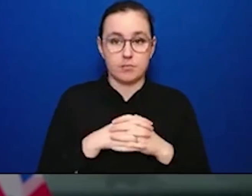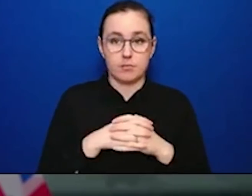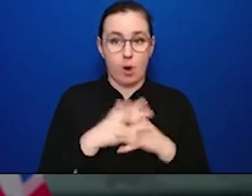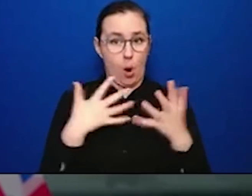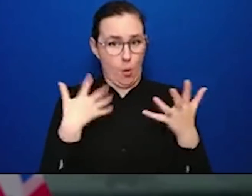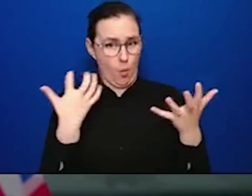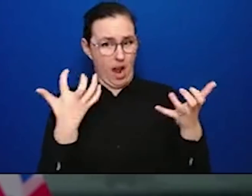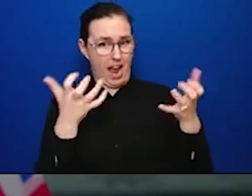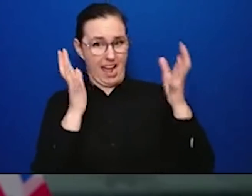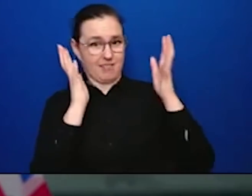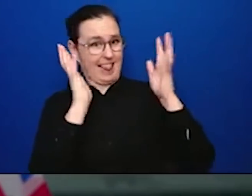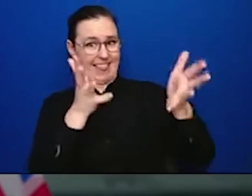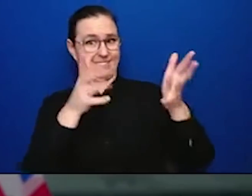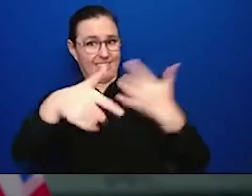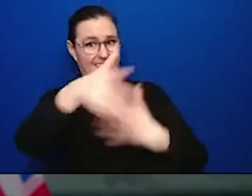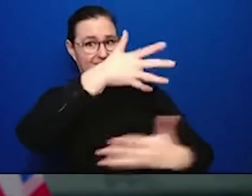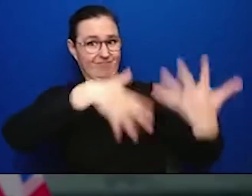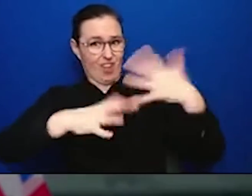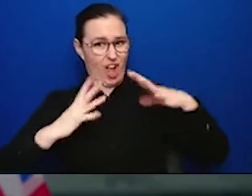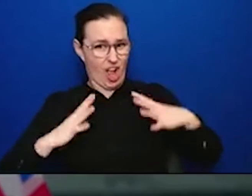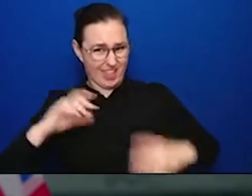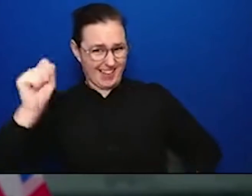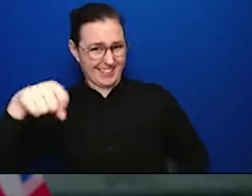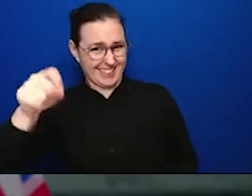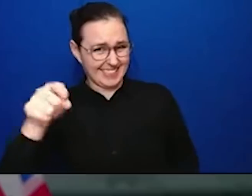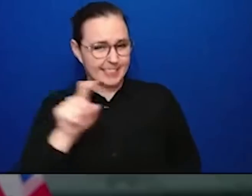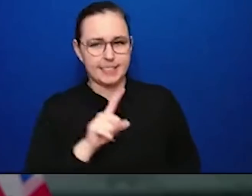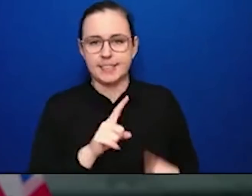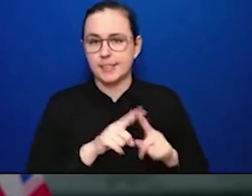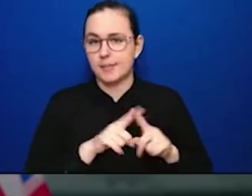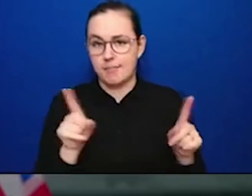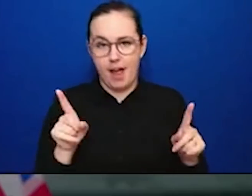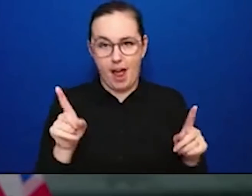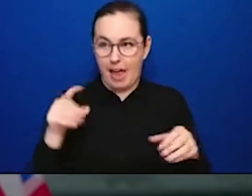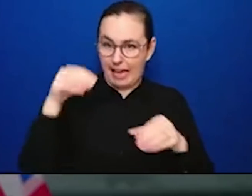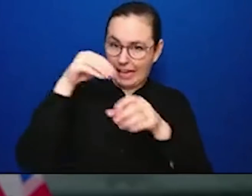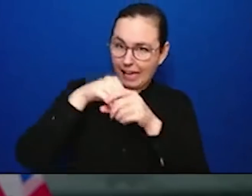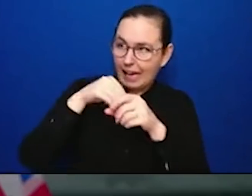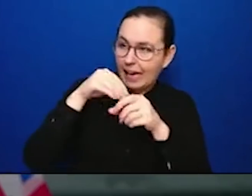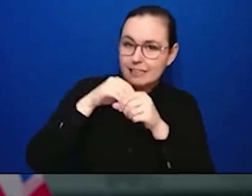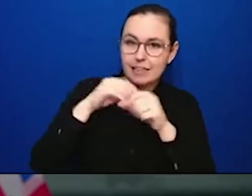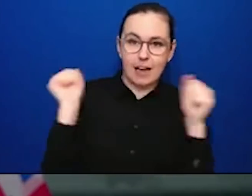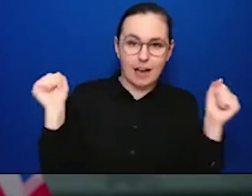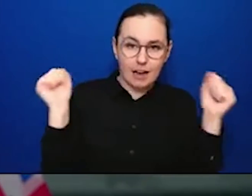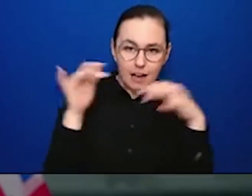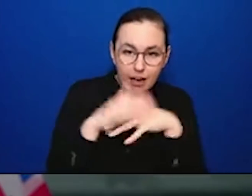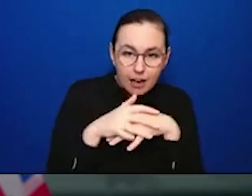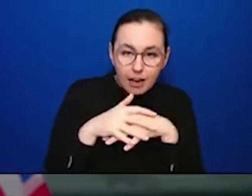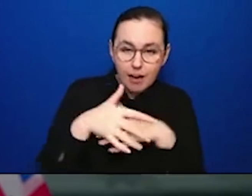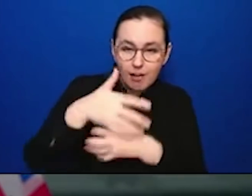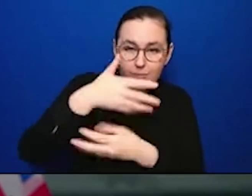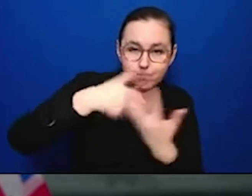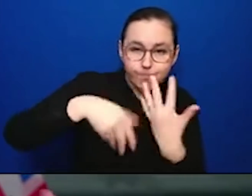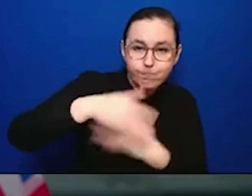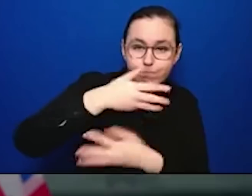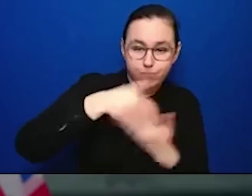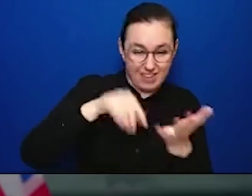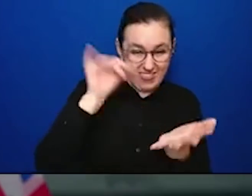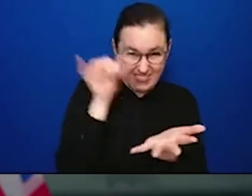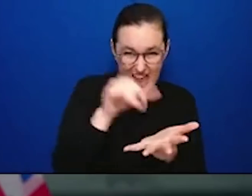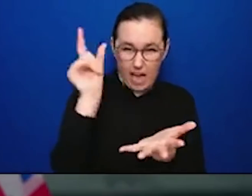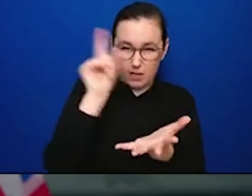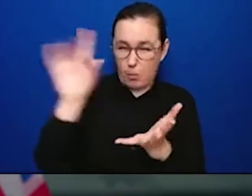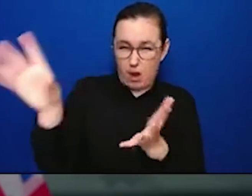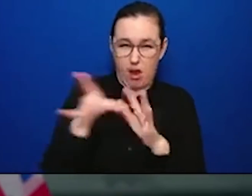and types of indoor activities that where we started to see this spread more rapidly. And as you know, we were